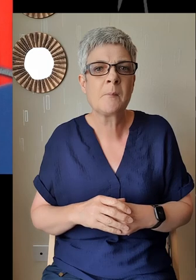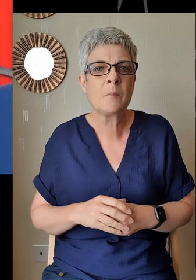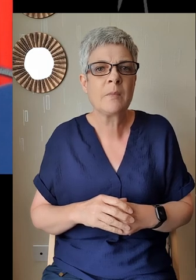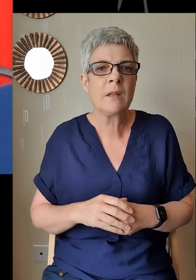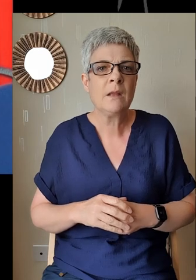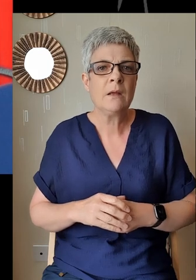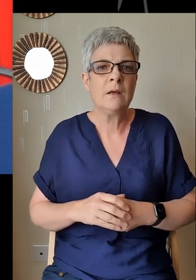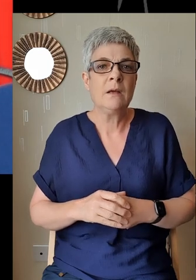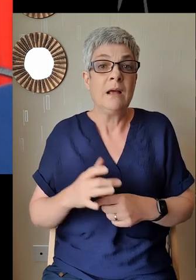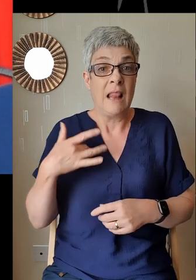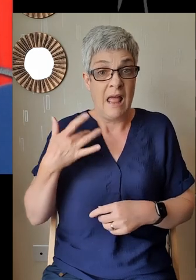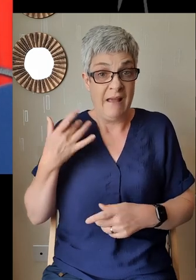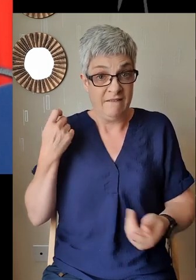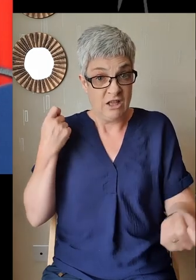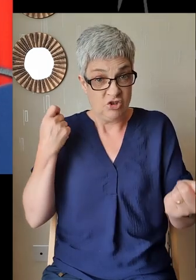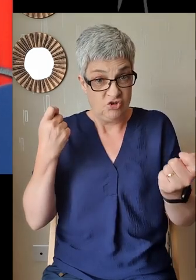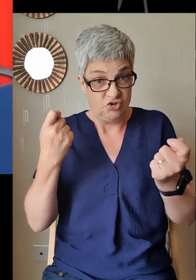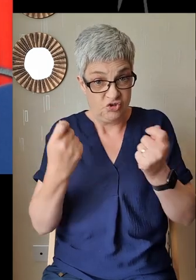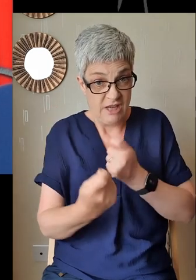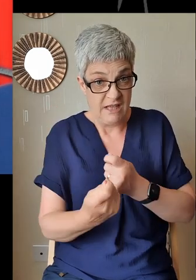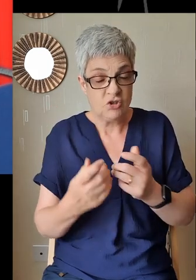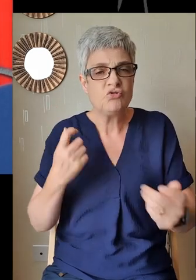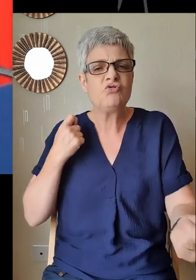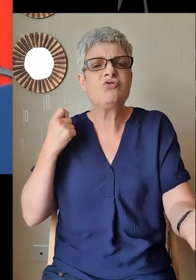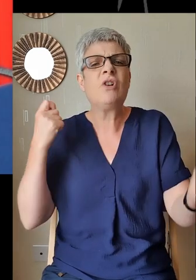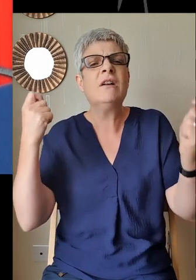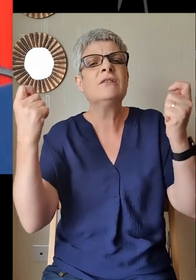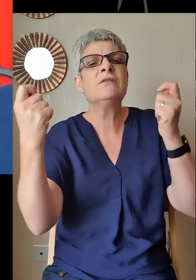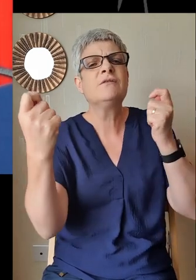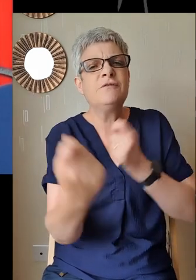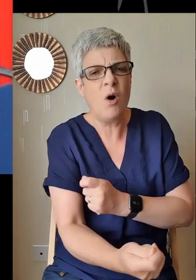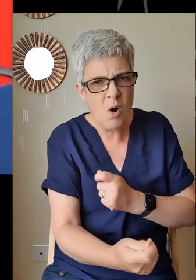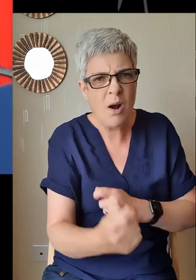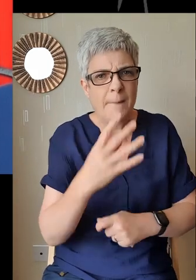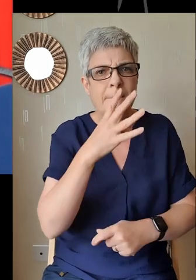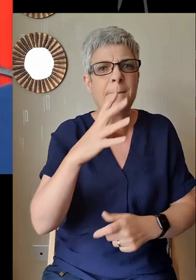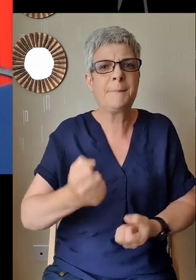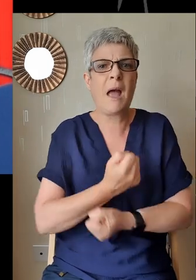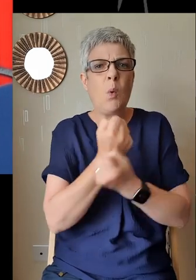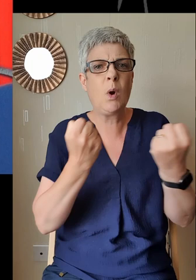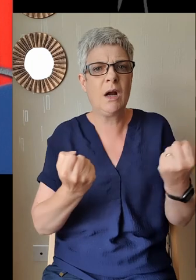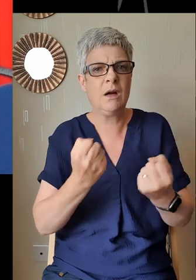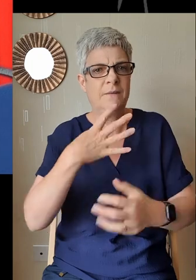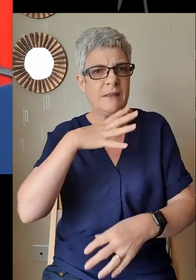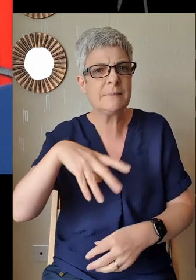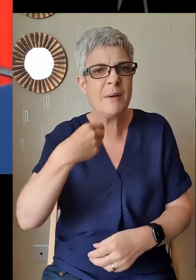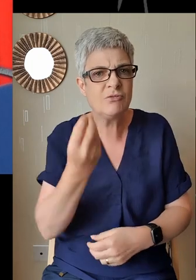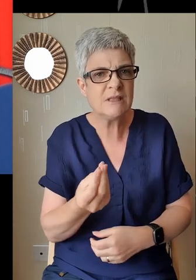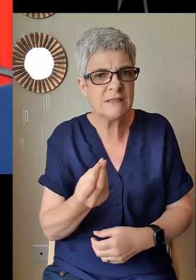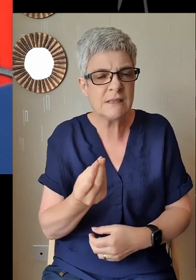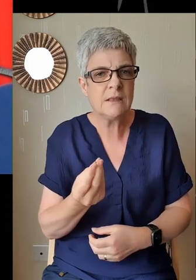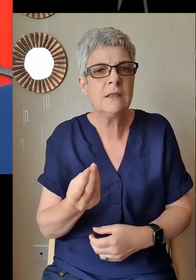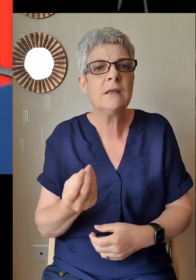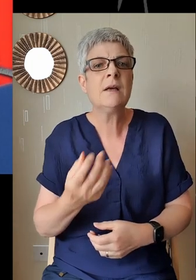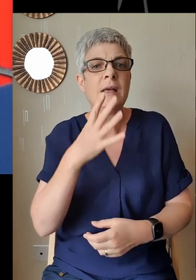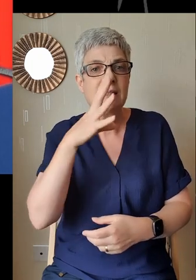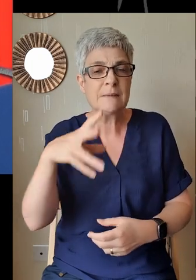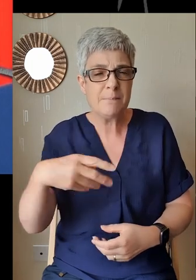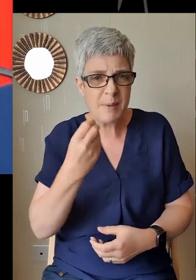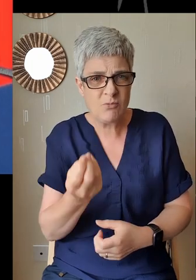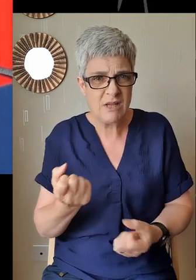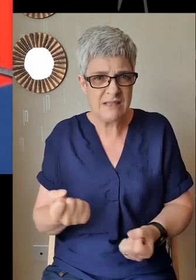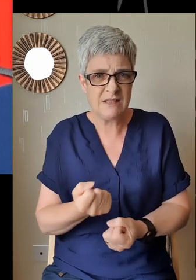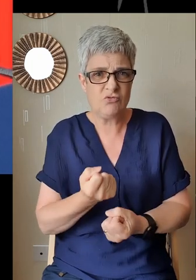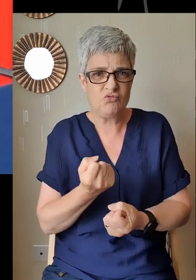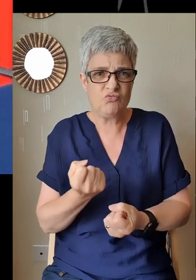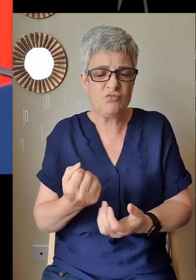And the life-changing, transforming power of the Holy Spirit, the very power of the Holy Spirit, Romans 1:4, that raised